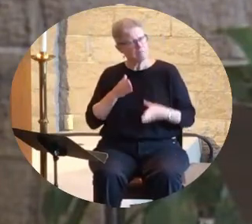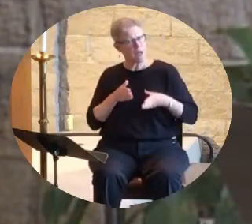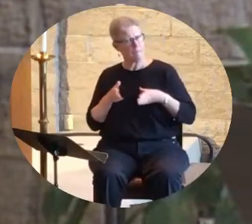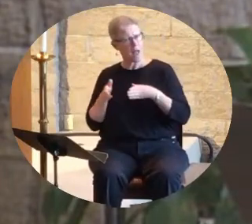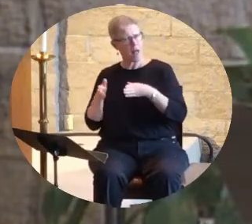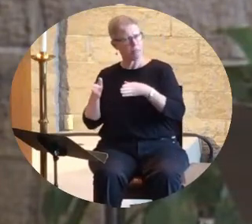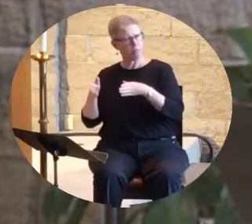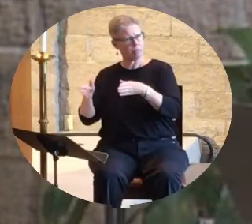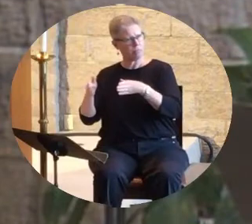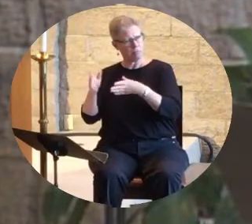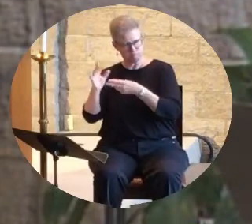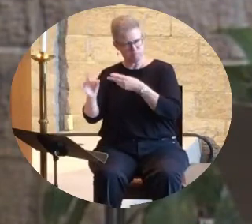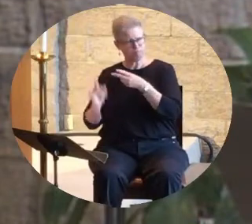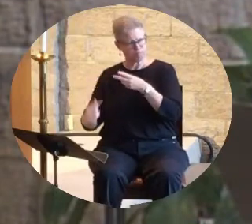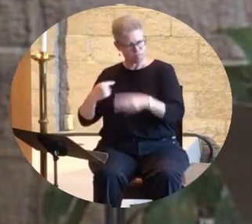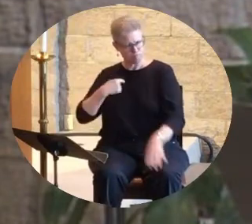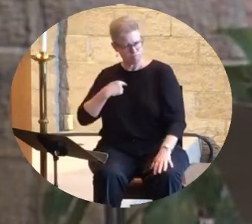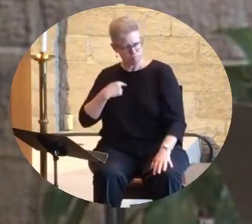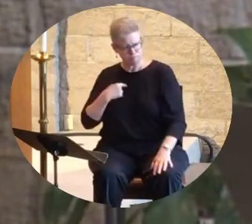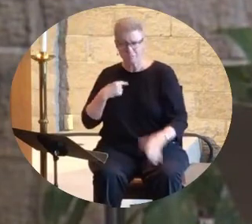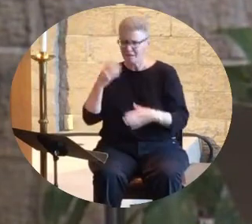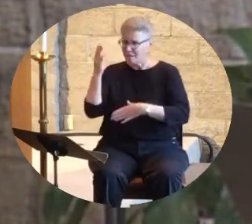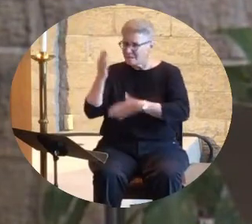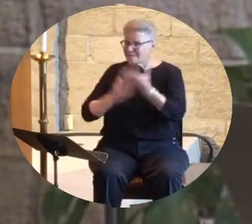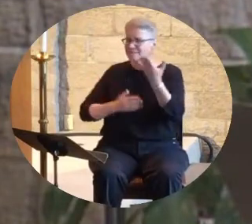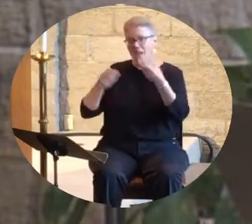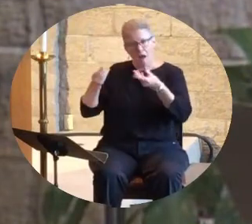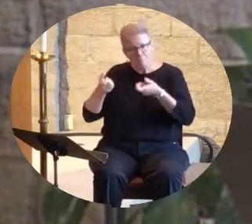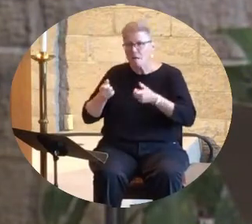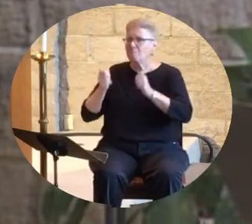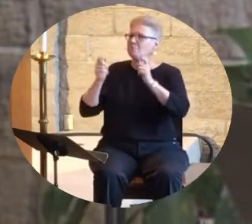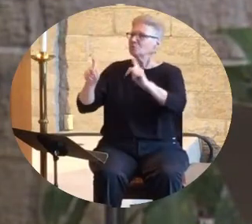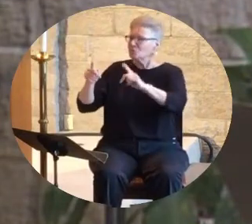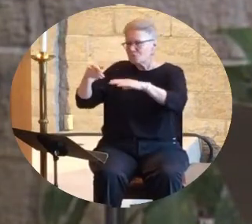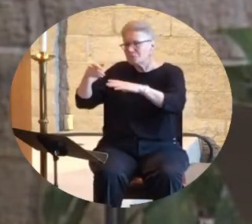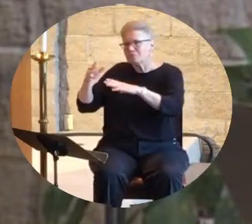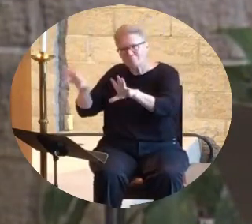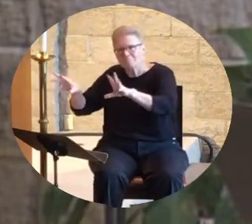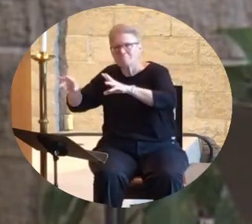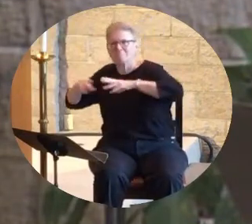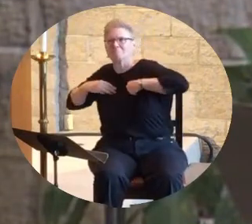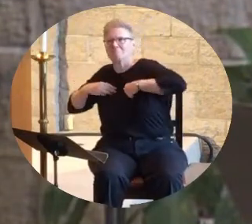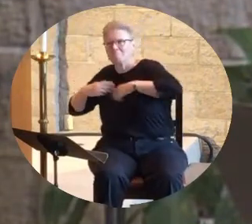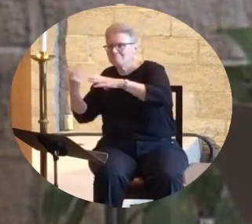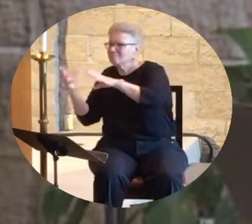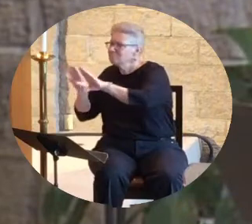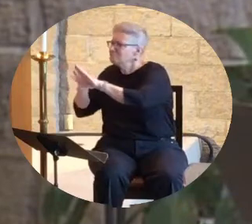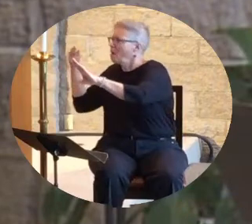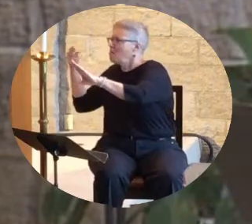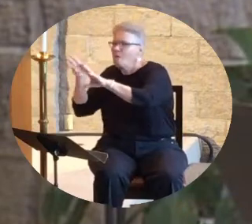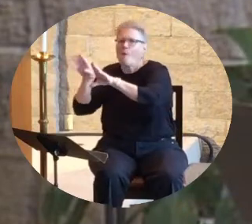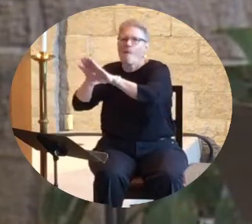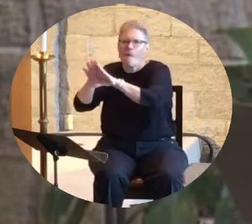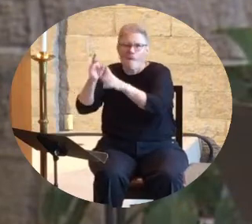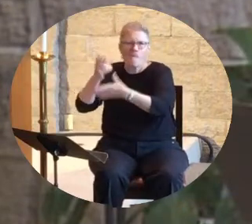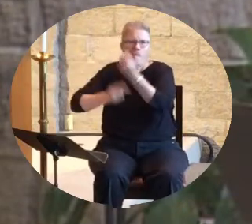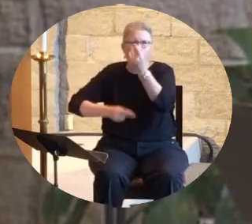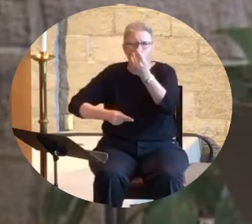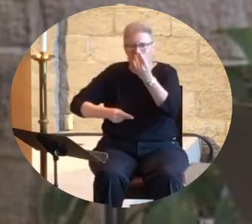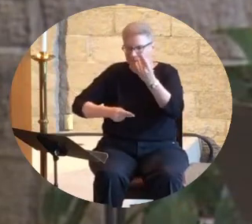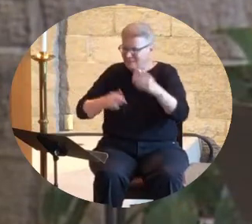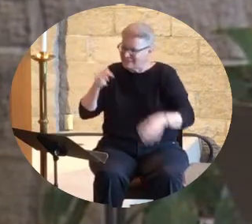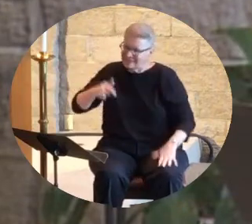chose. Doors I have opened and closed. I'm tired of living this